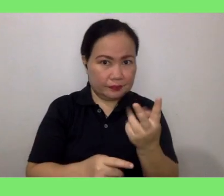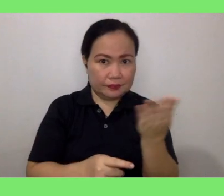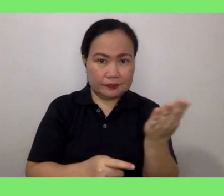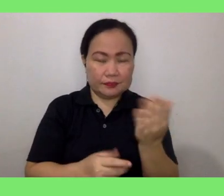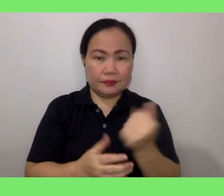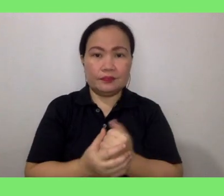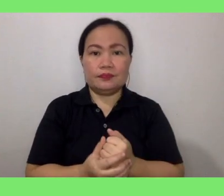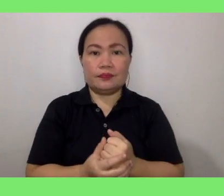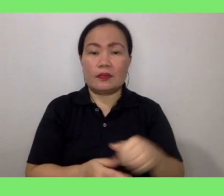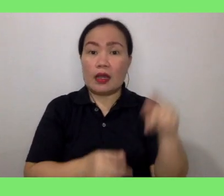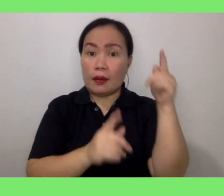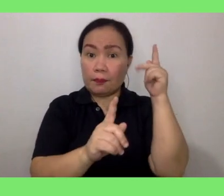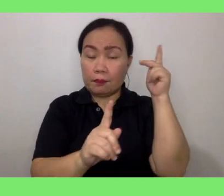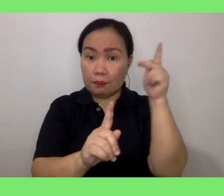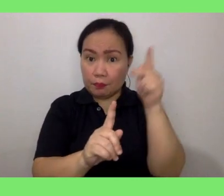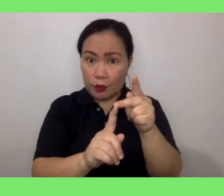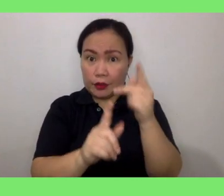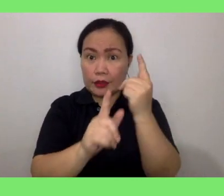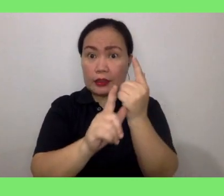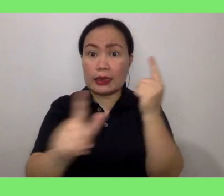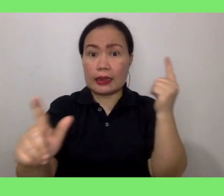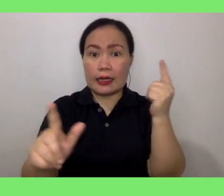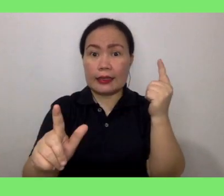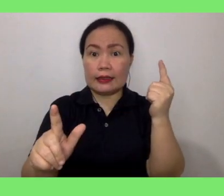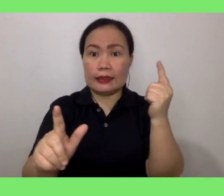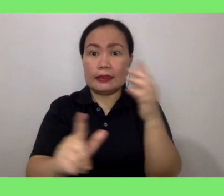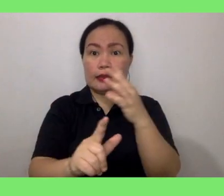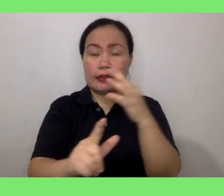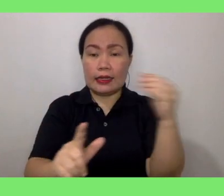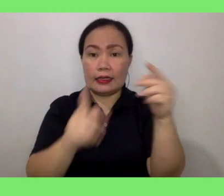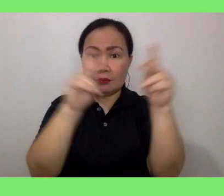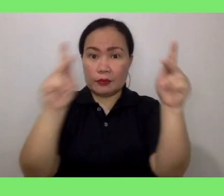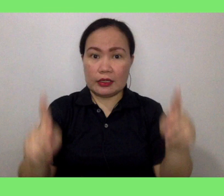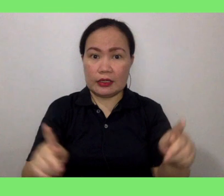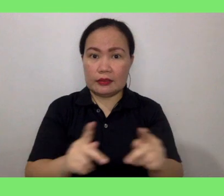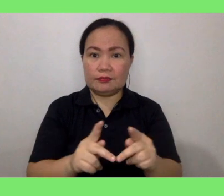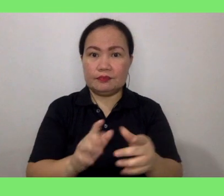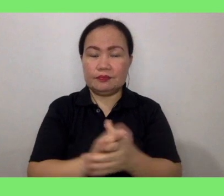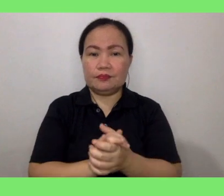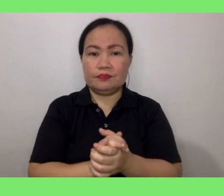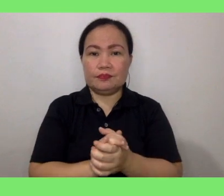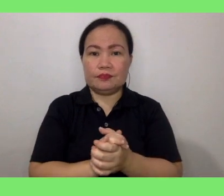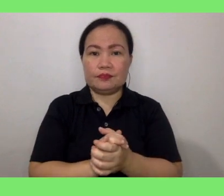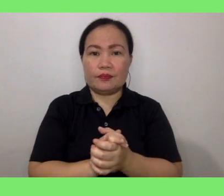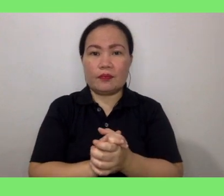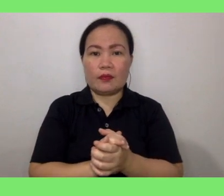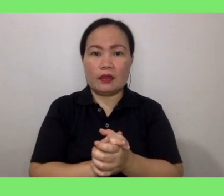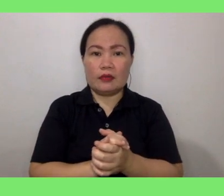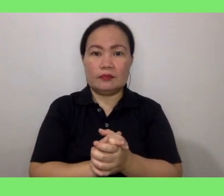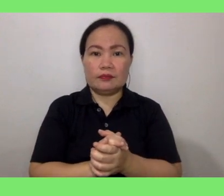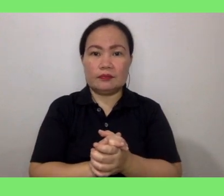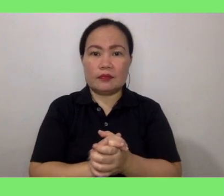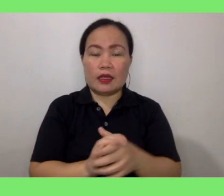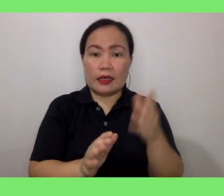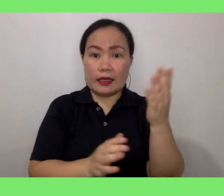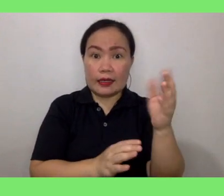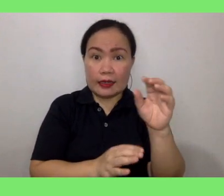So a point, a line, and a plane. So this is the representations of a point. So a sesame